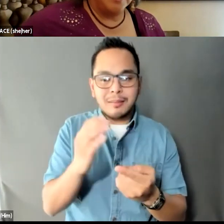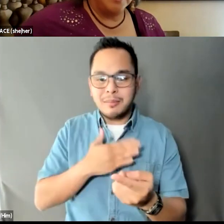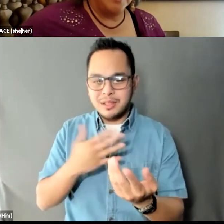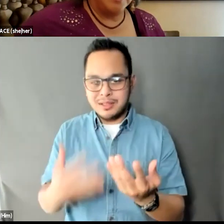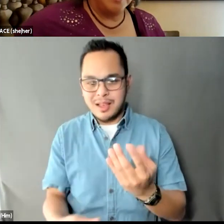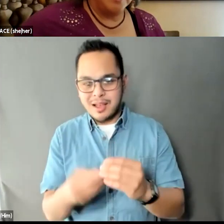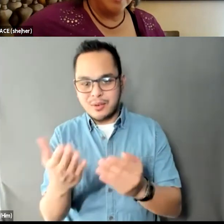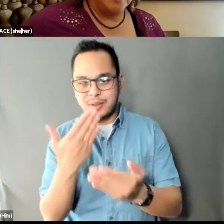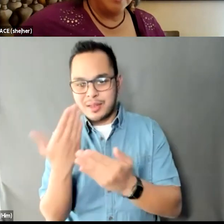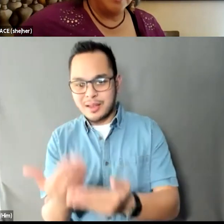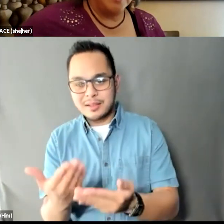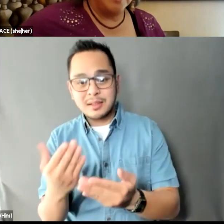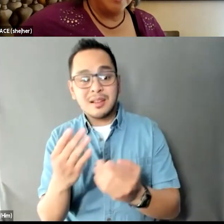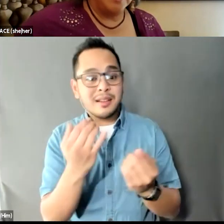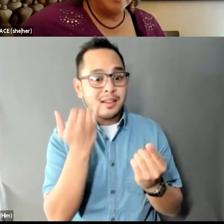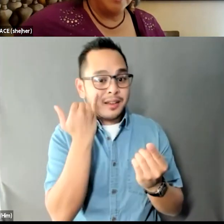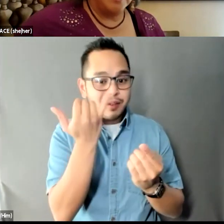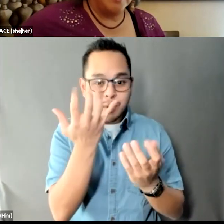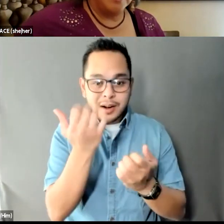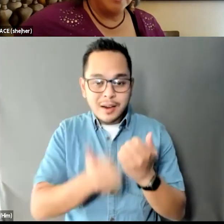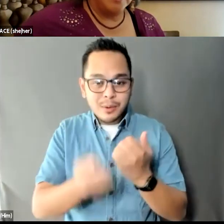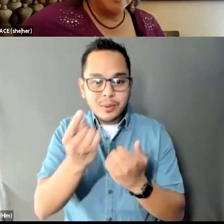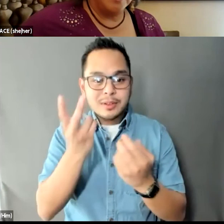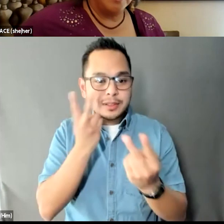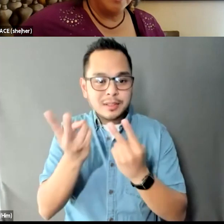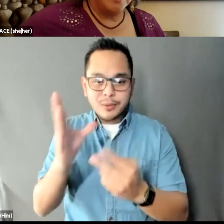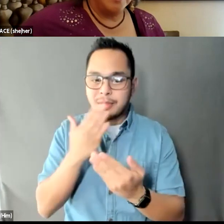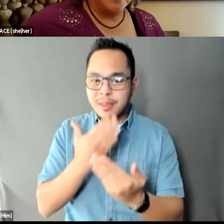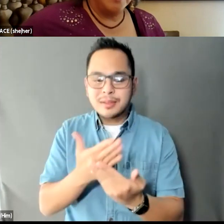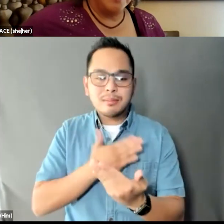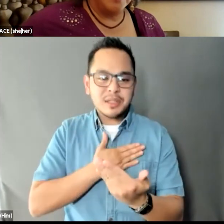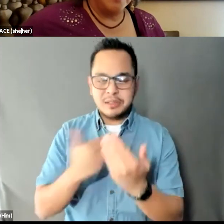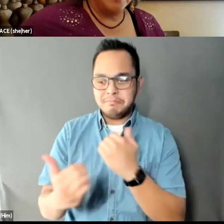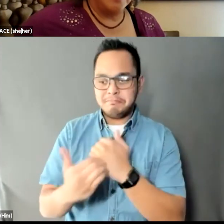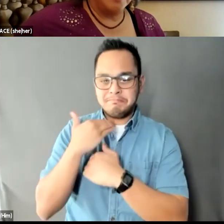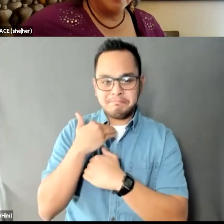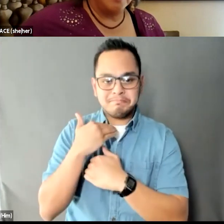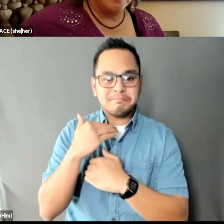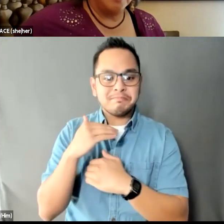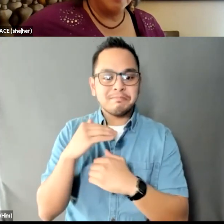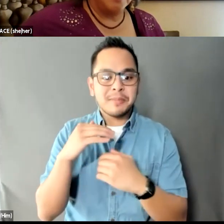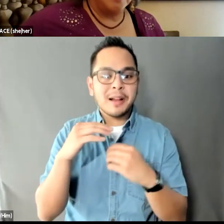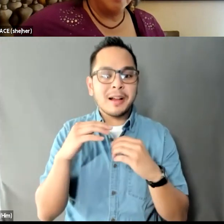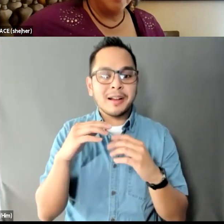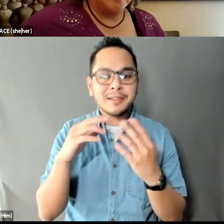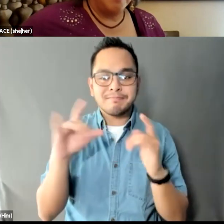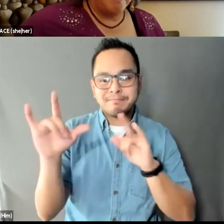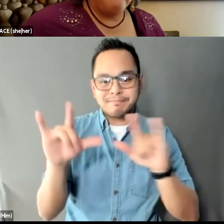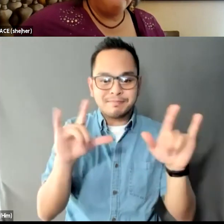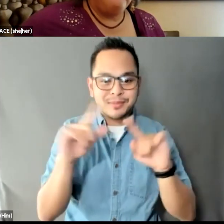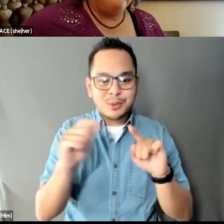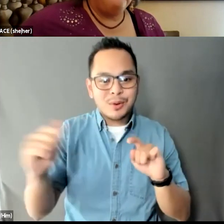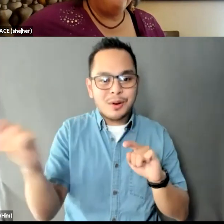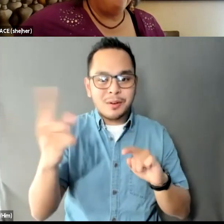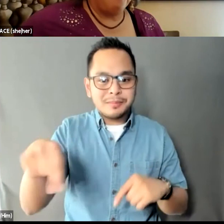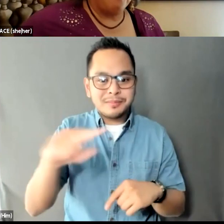do. And if you would like everyone to see your gratitude and thanks, make sure that you send it to panelists and attendees. It's pretty lovely to see that